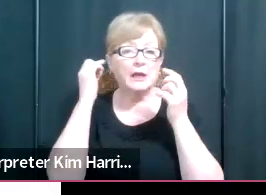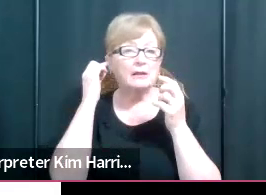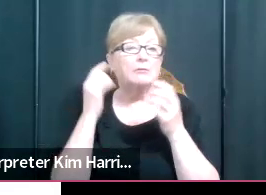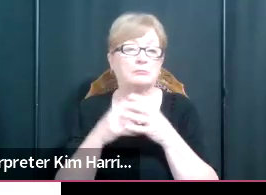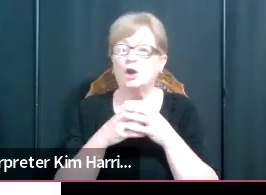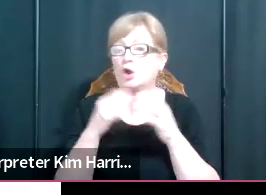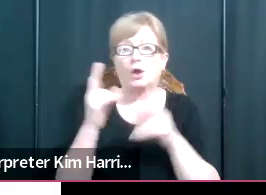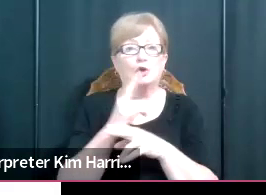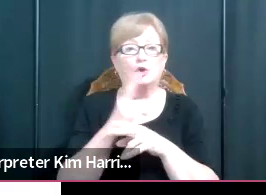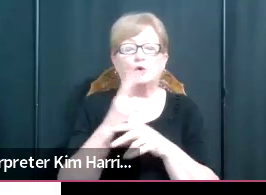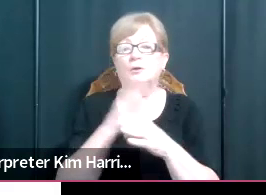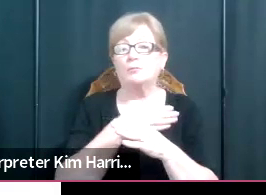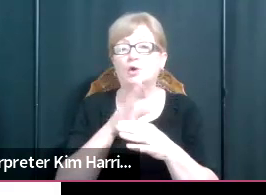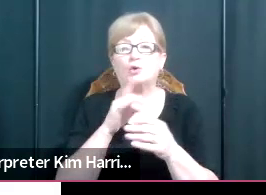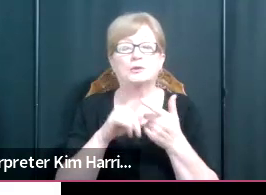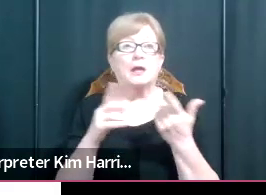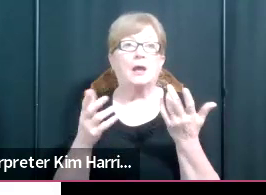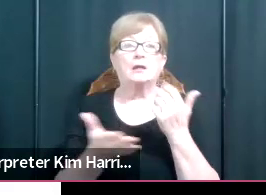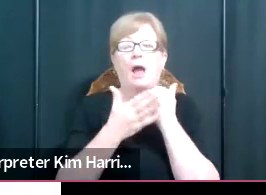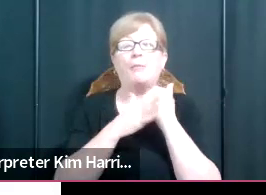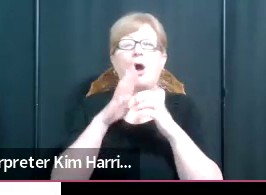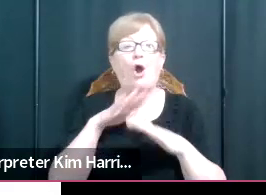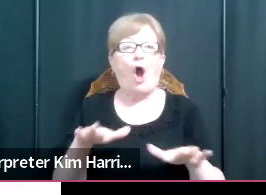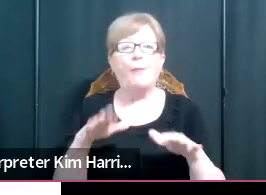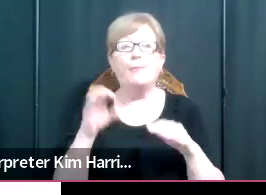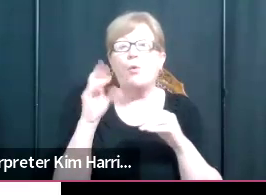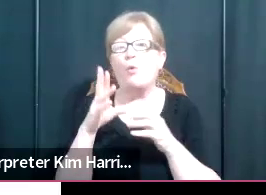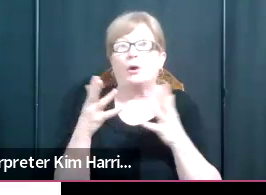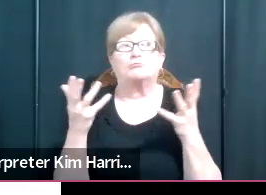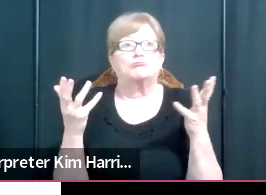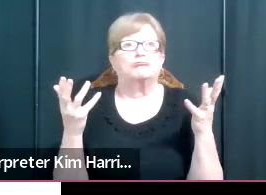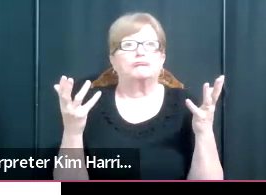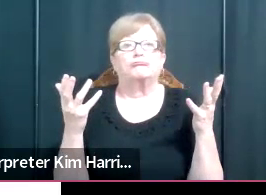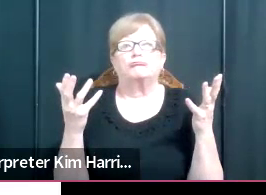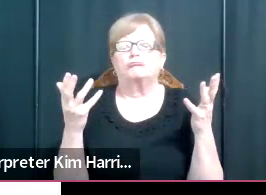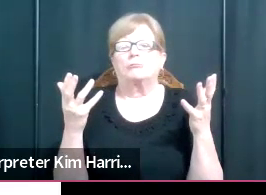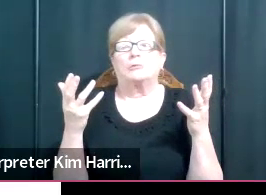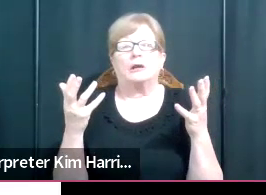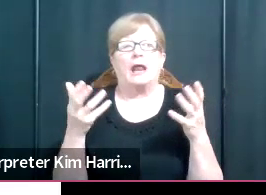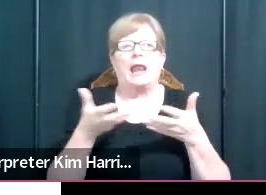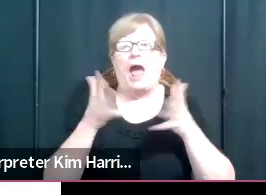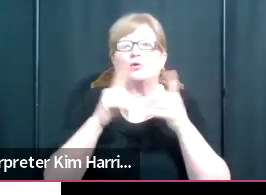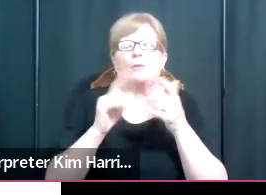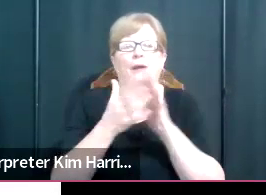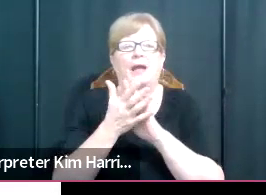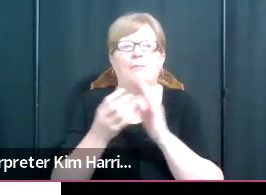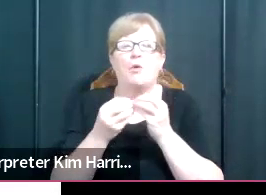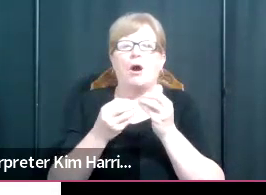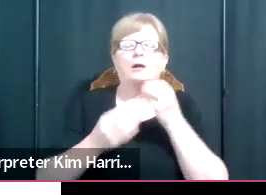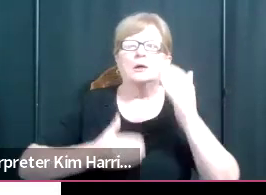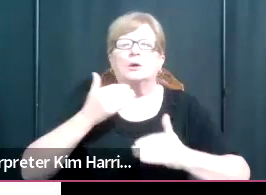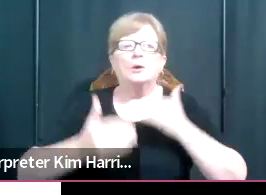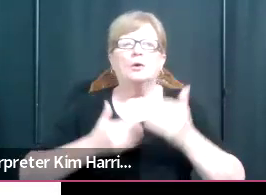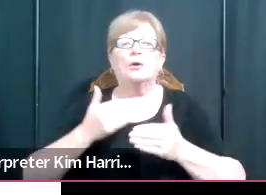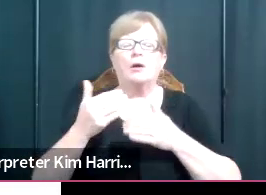you can either use the music to calm you down or get you excited about something or just sort of help